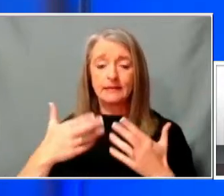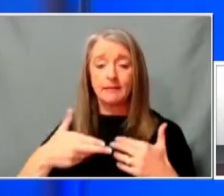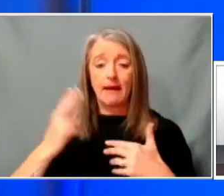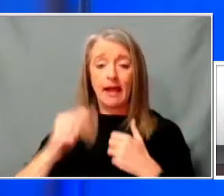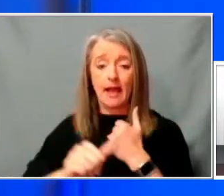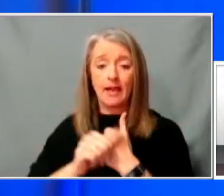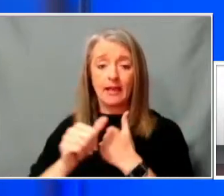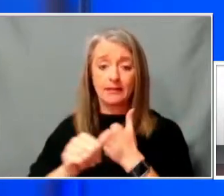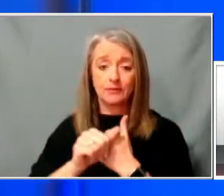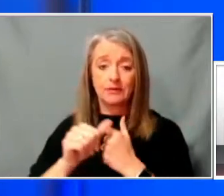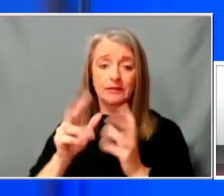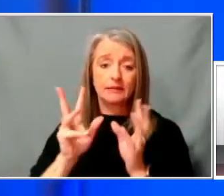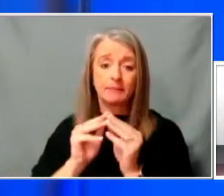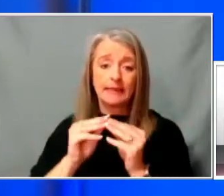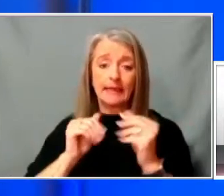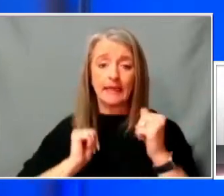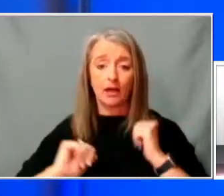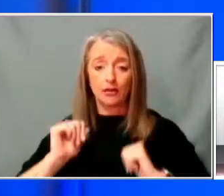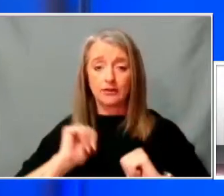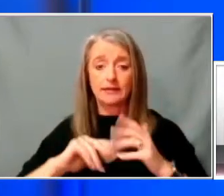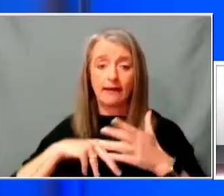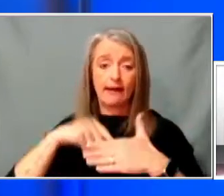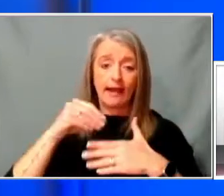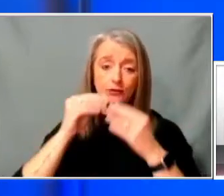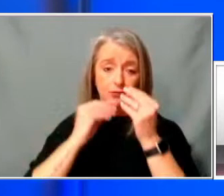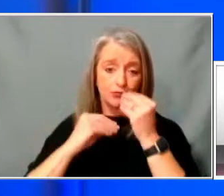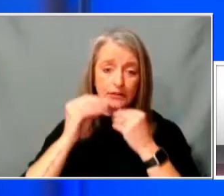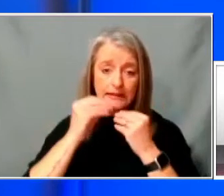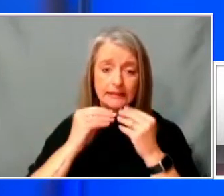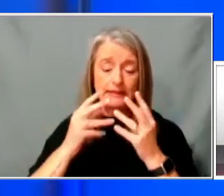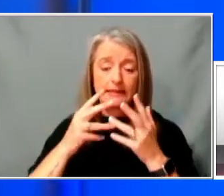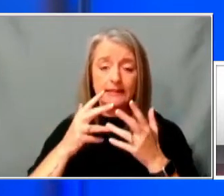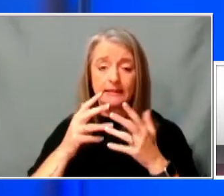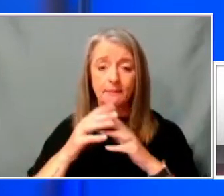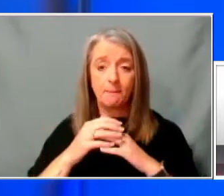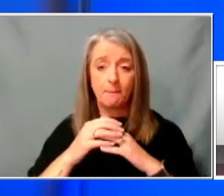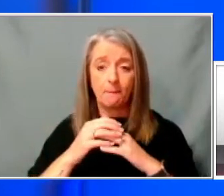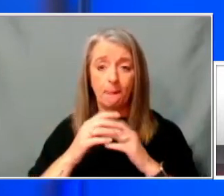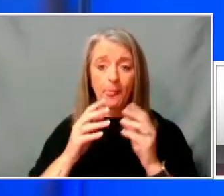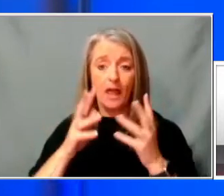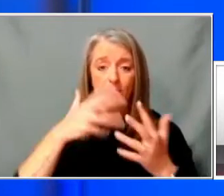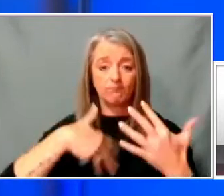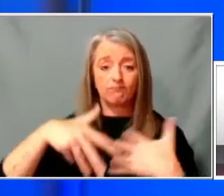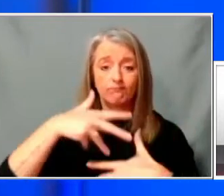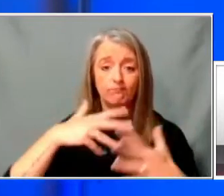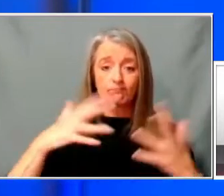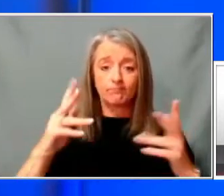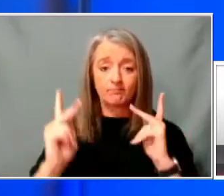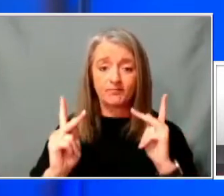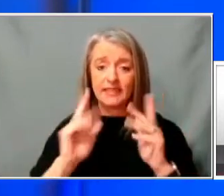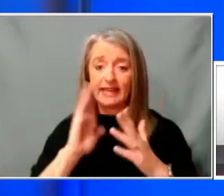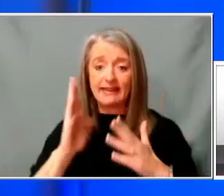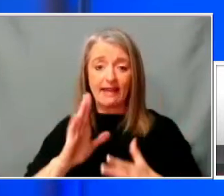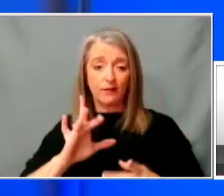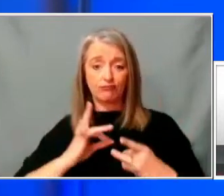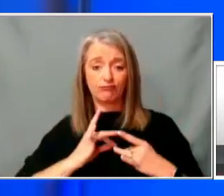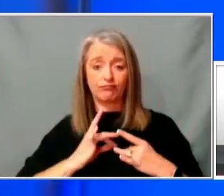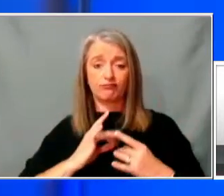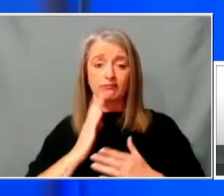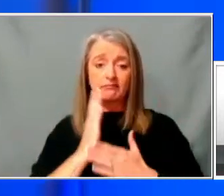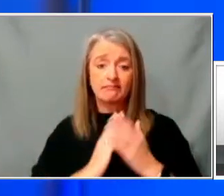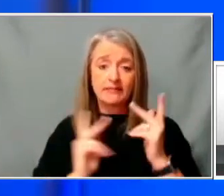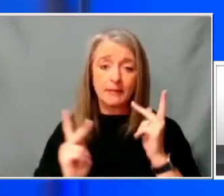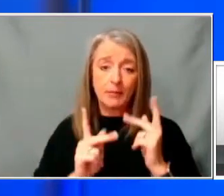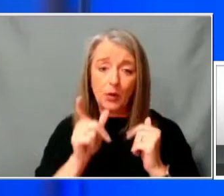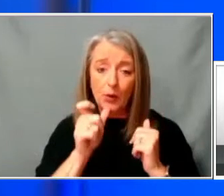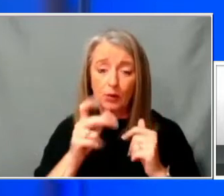as meetings, concerts, being out to dinner and eating around a lot of people and have never got it. But we know there are those people that have had it